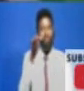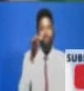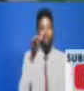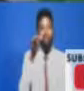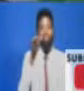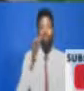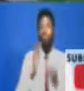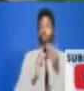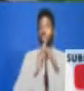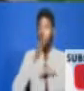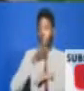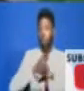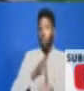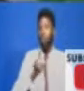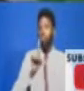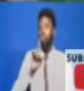billion.